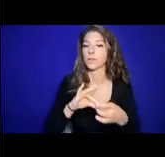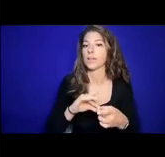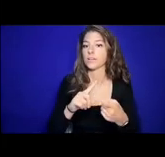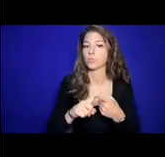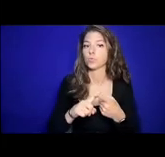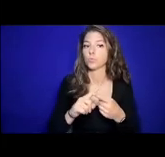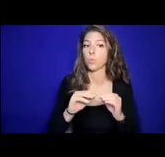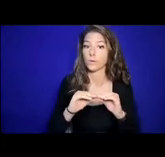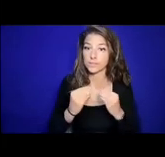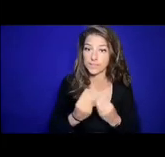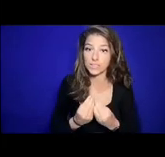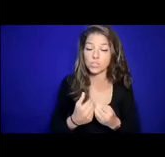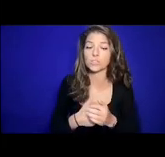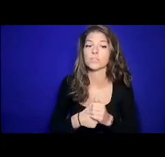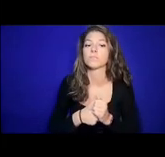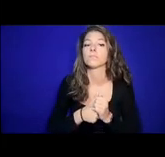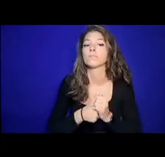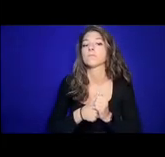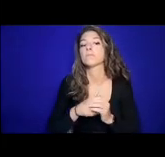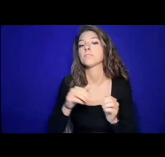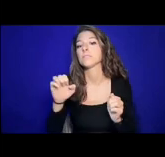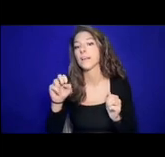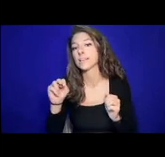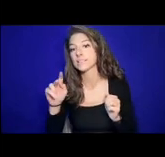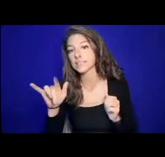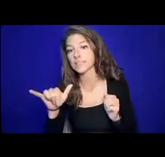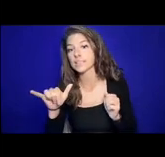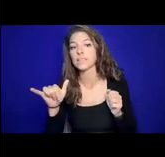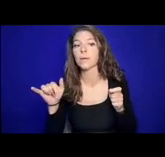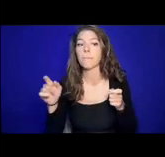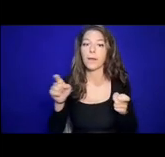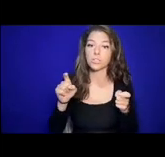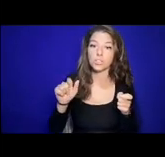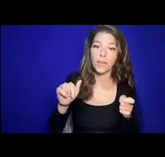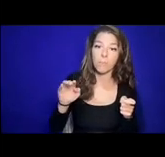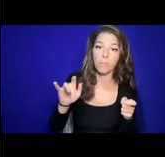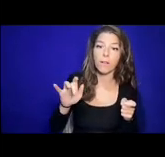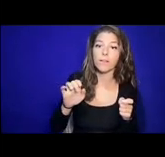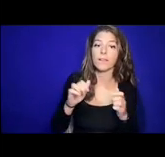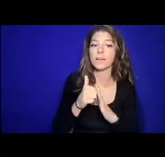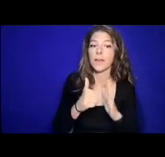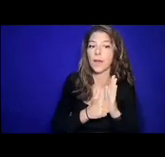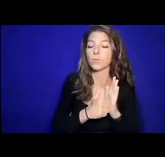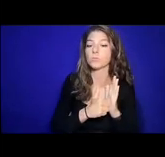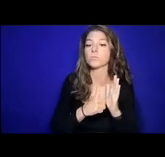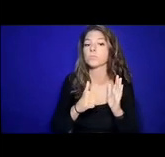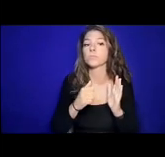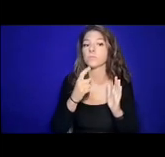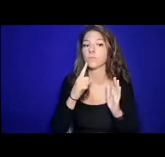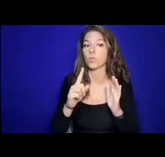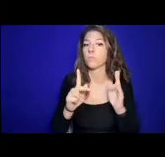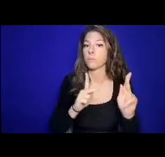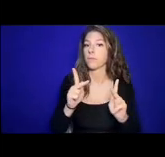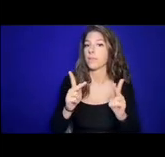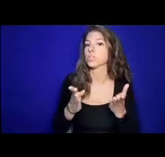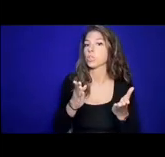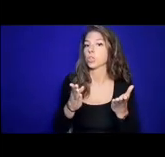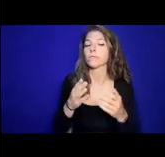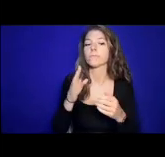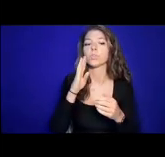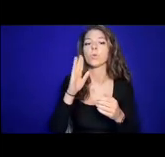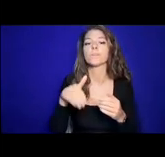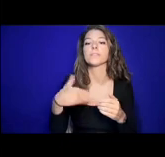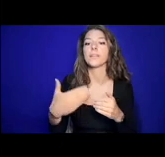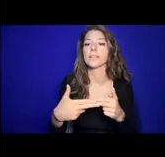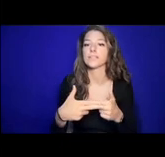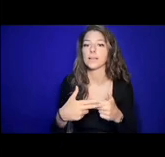an organization or an entity, managing ABLE accounts on behalf of the individuals that they serve. So we can go ahead and go to